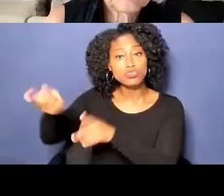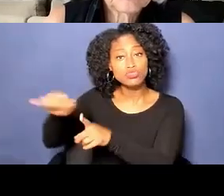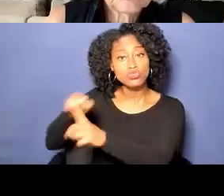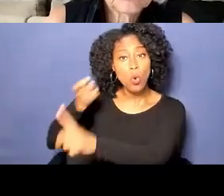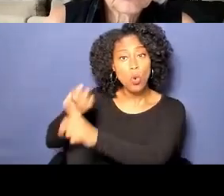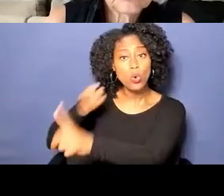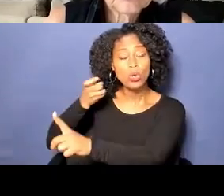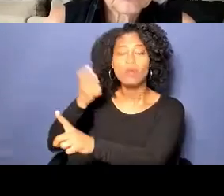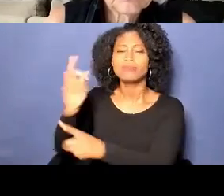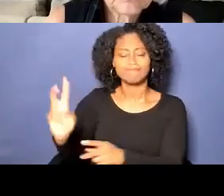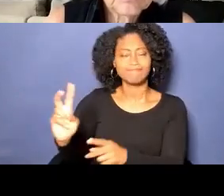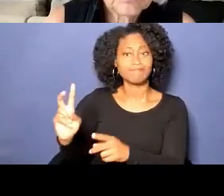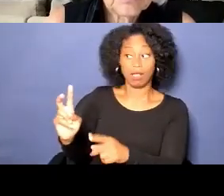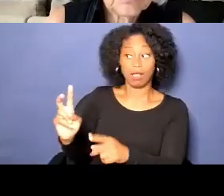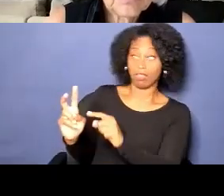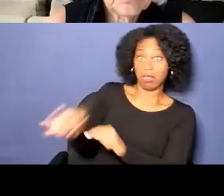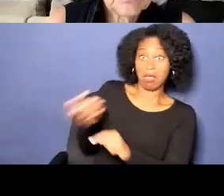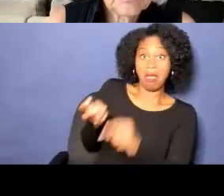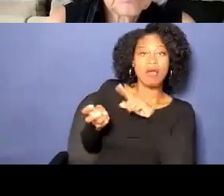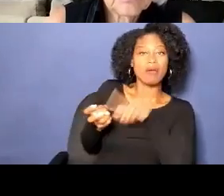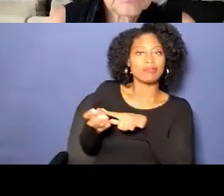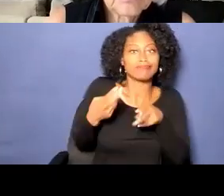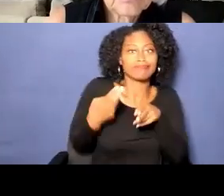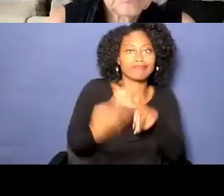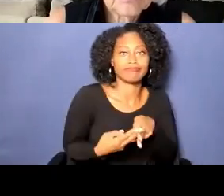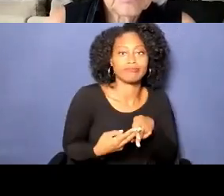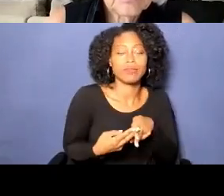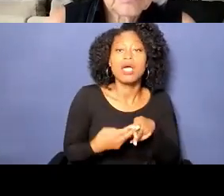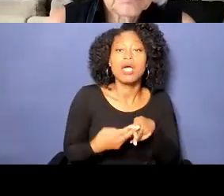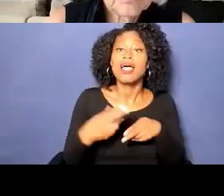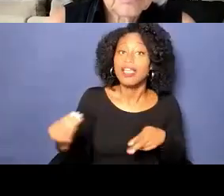our graduate students, that there is a budget for the